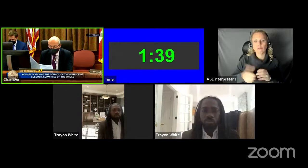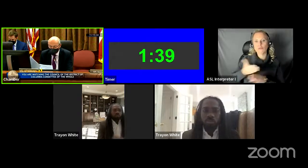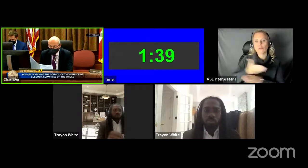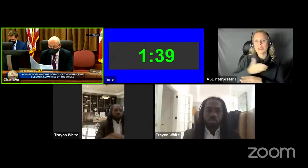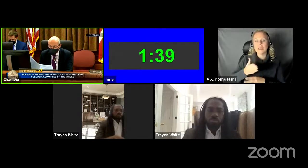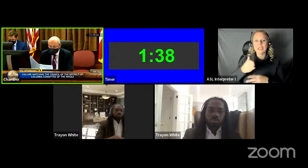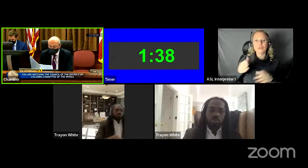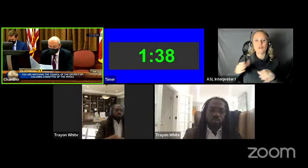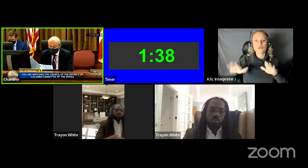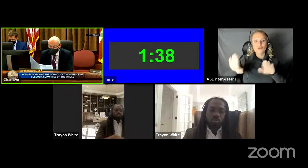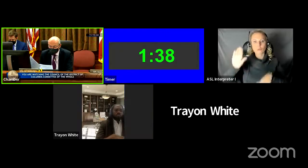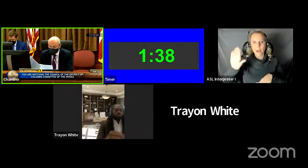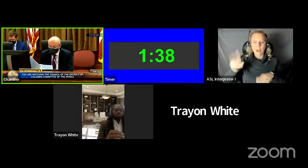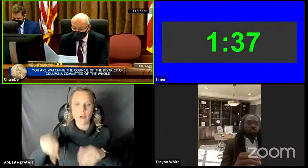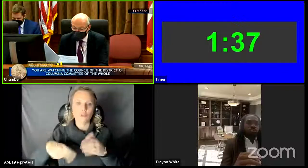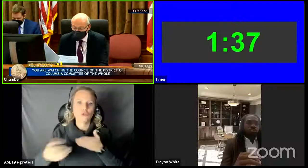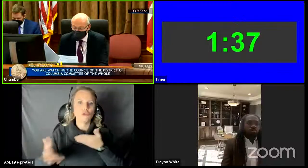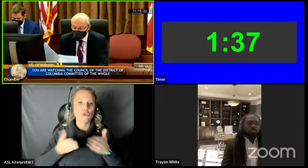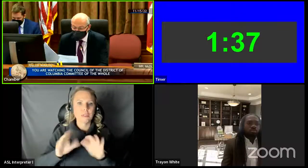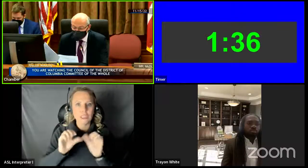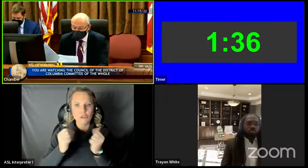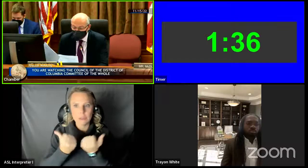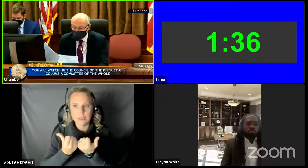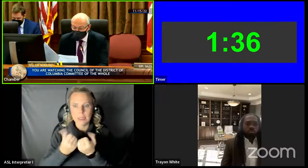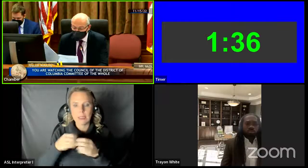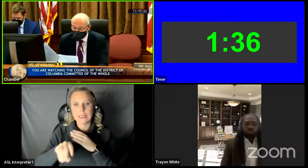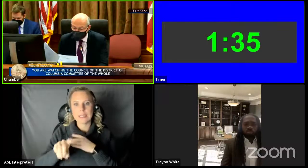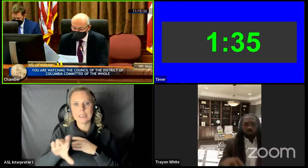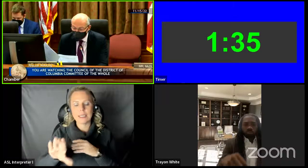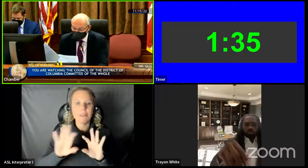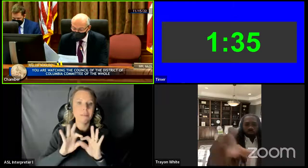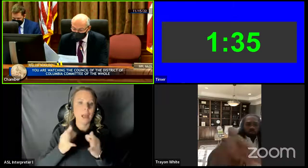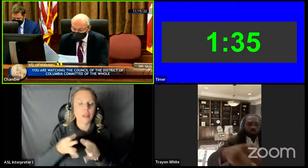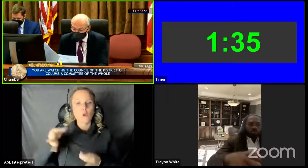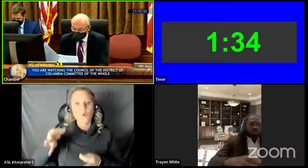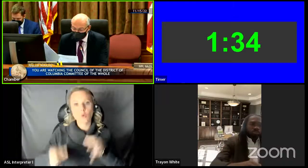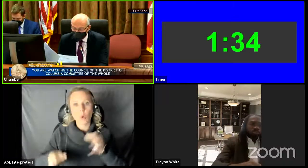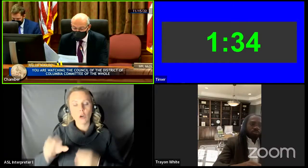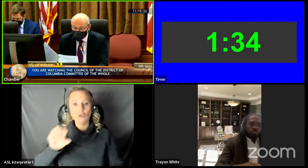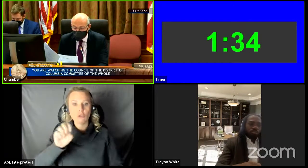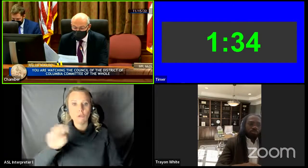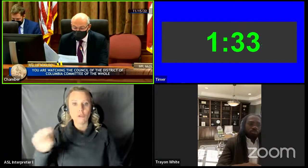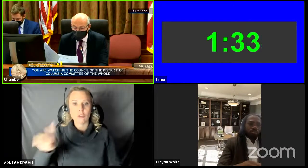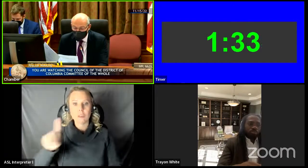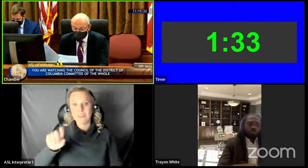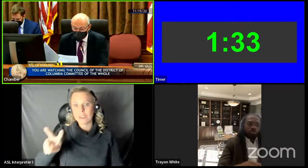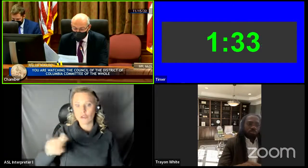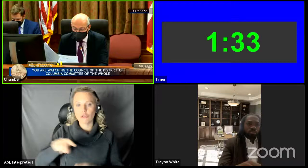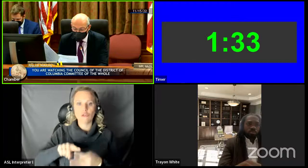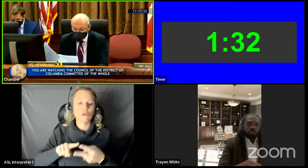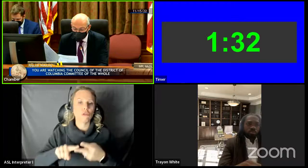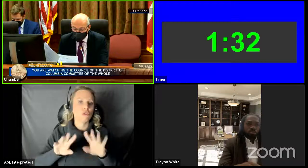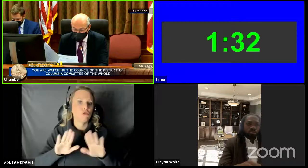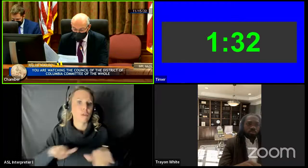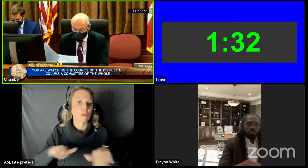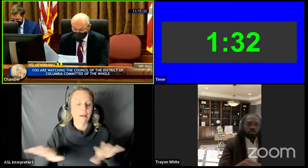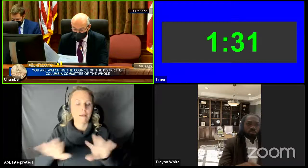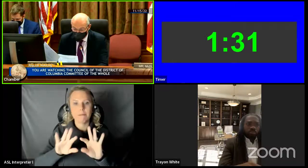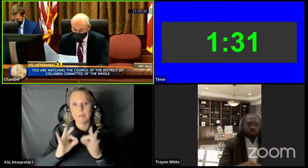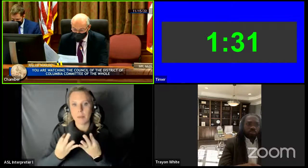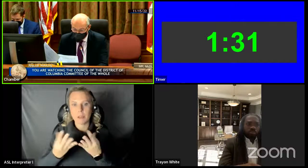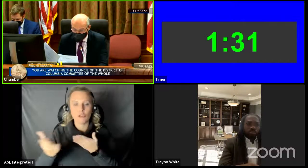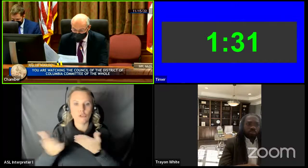Services Agency for the District of Columbia, the Family Court Social Services Division, the Child and Family Services Agency,